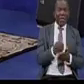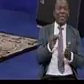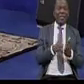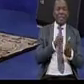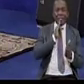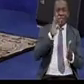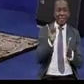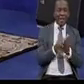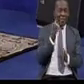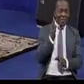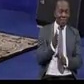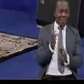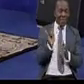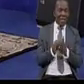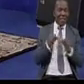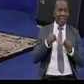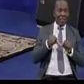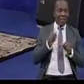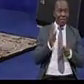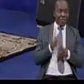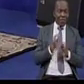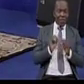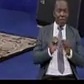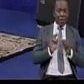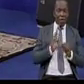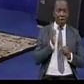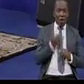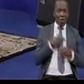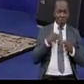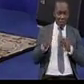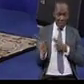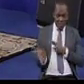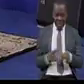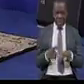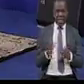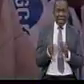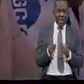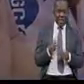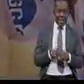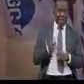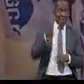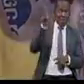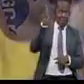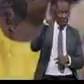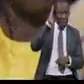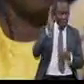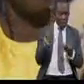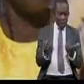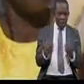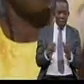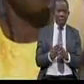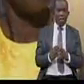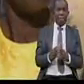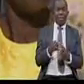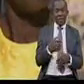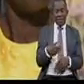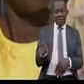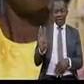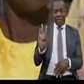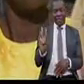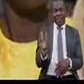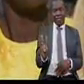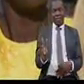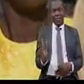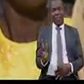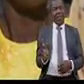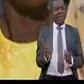ready. Anytime the Lord will come. Look at verse 6. In verse 6 it says, but without faith